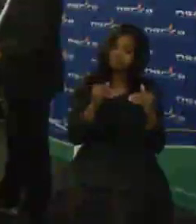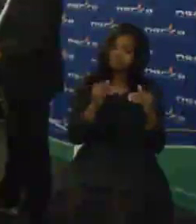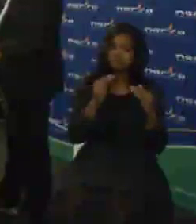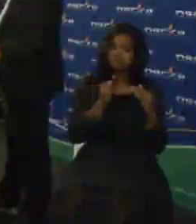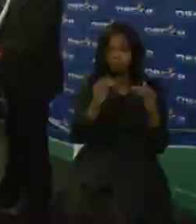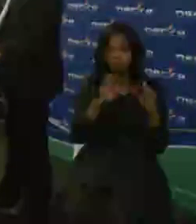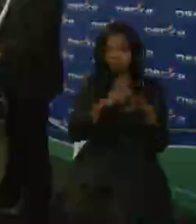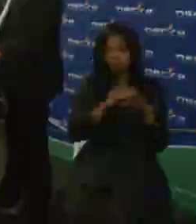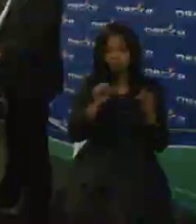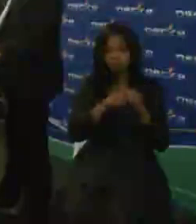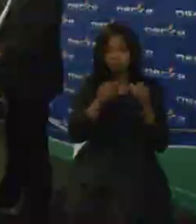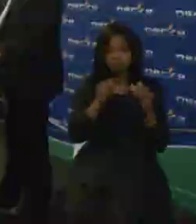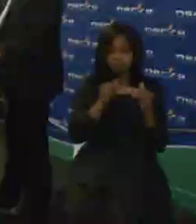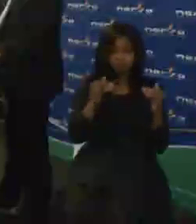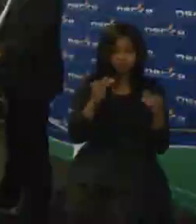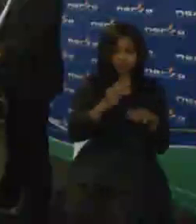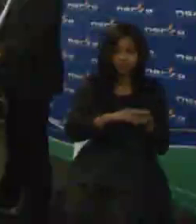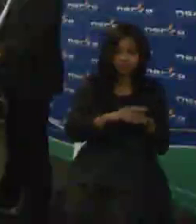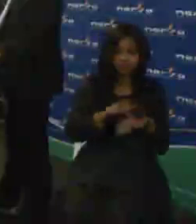this